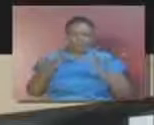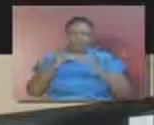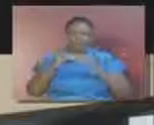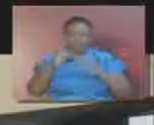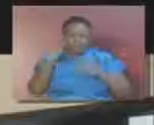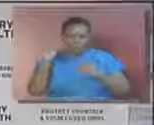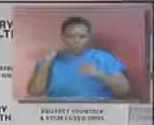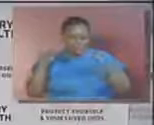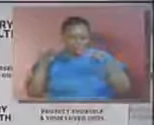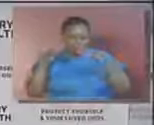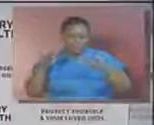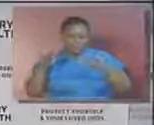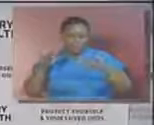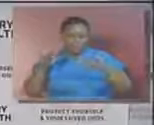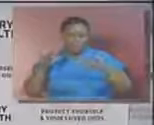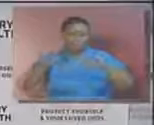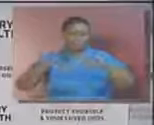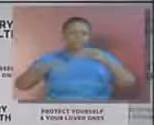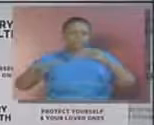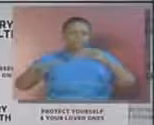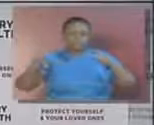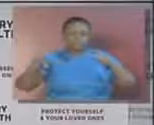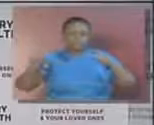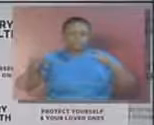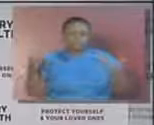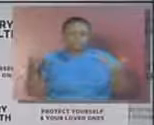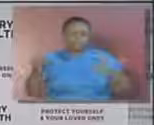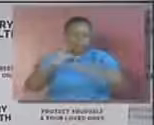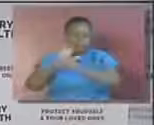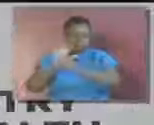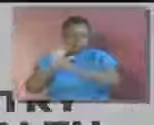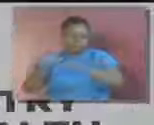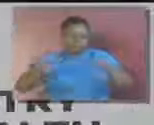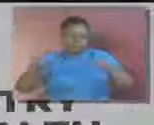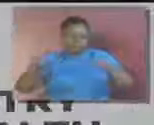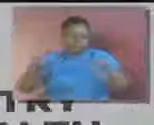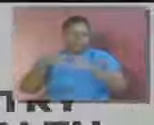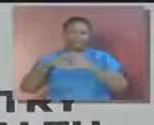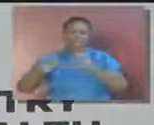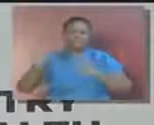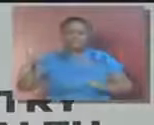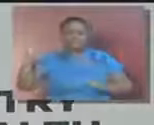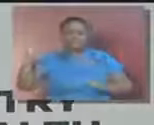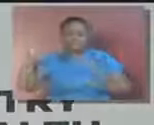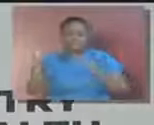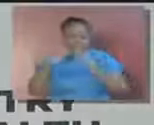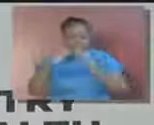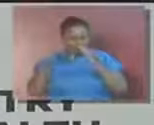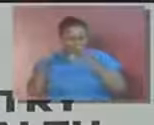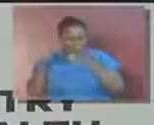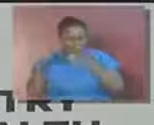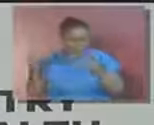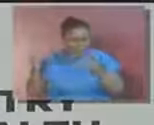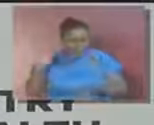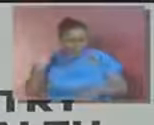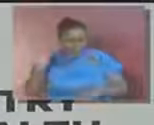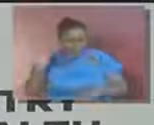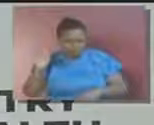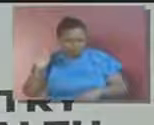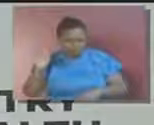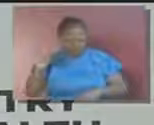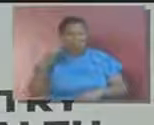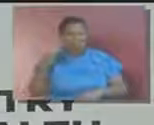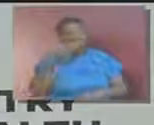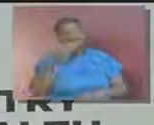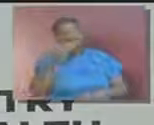you. Thank you. Thank you, Mr. Cummins. So I'll take your first question about focus on